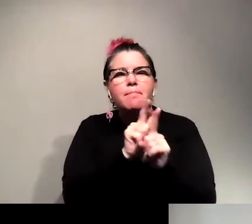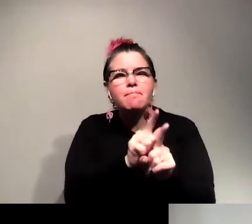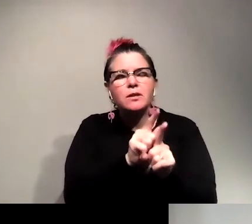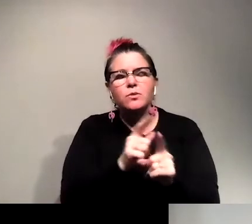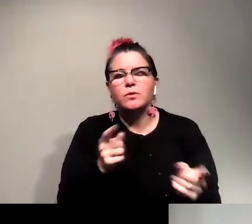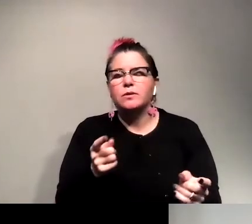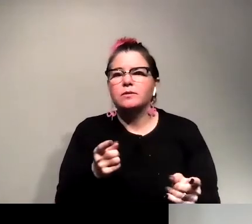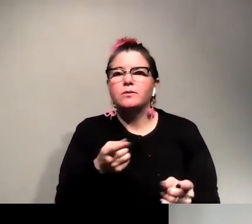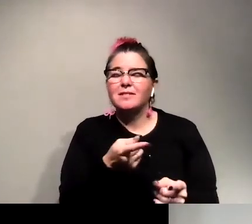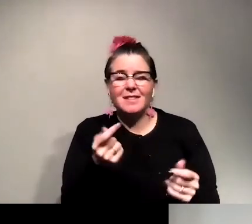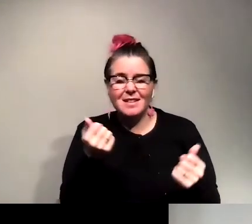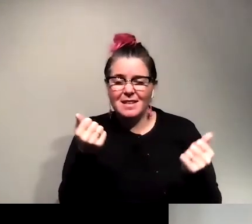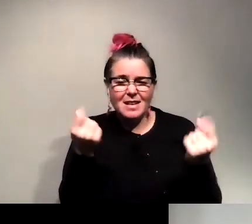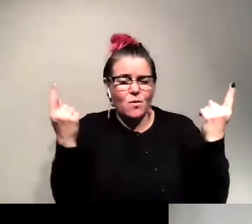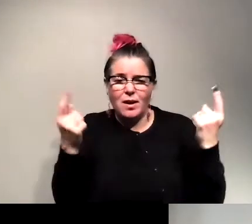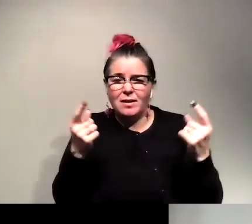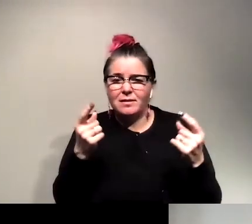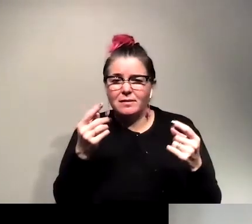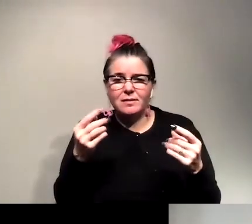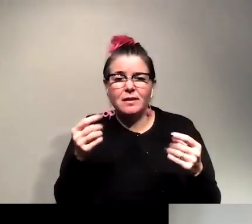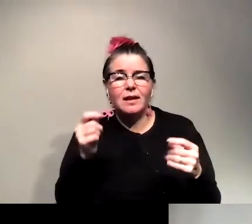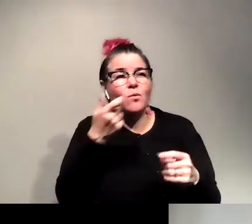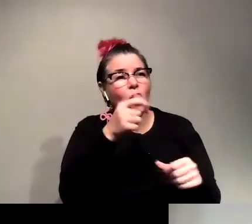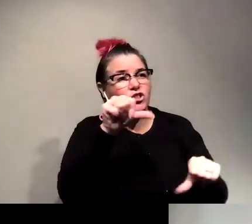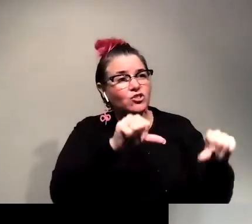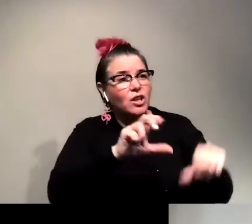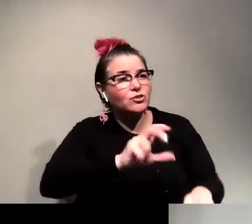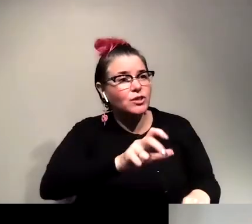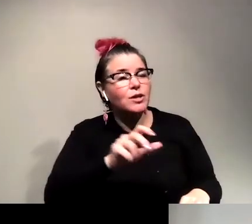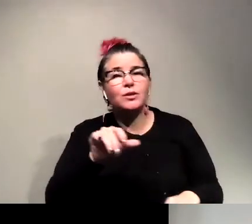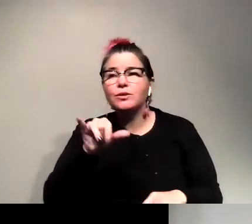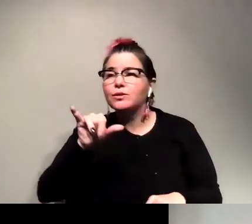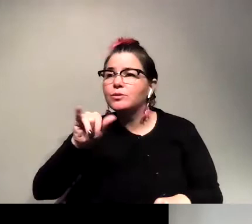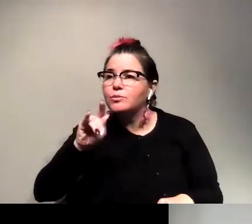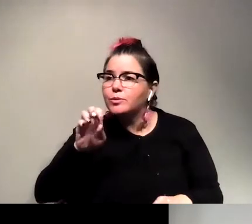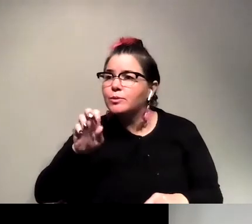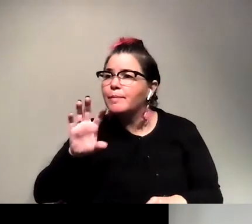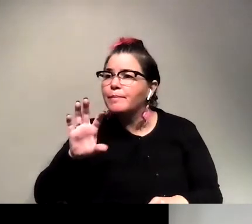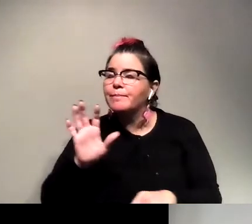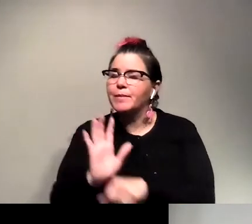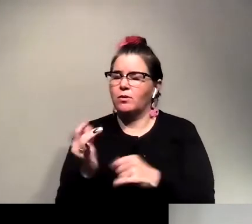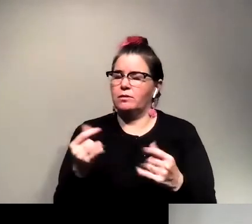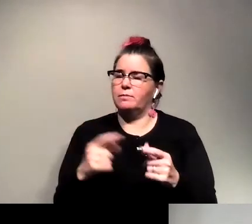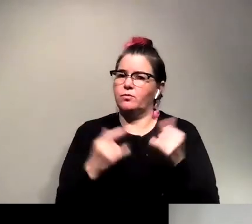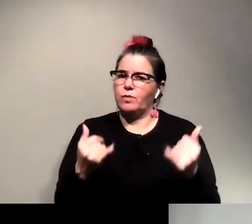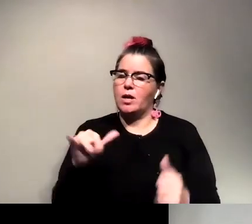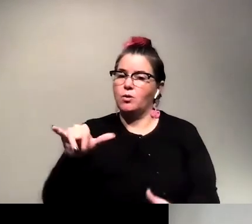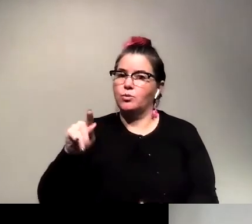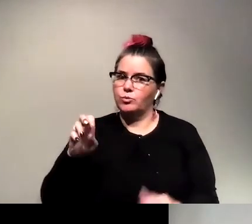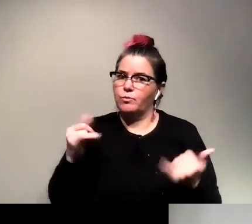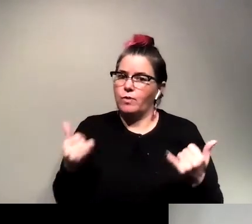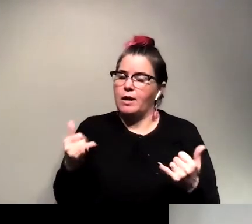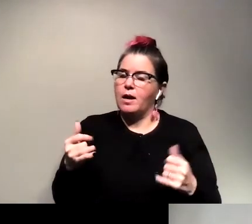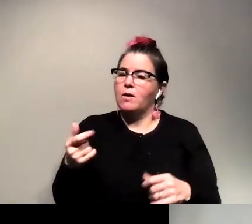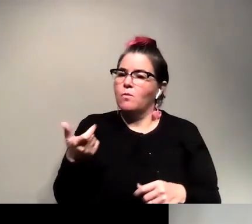be anybody. You can be watching the Science Channel or watching a YouTube video, especially right now. I think YouTube is one of the best ones. You watch a YouTube